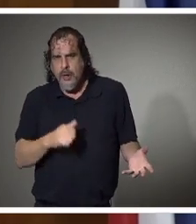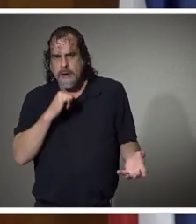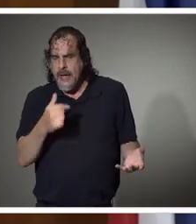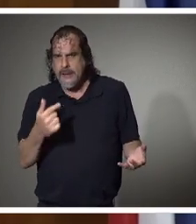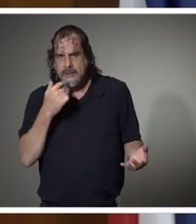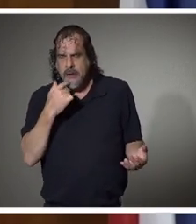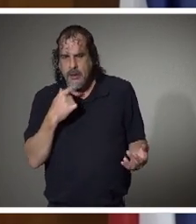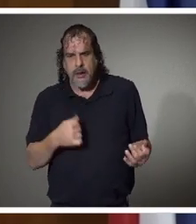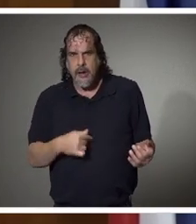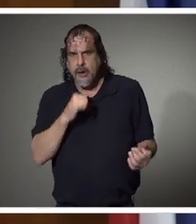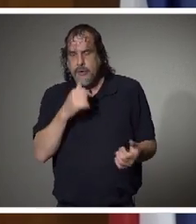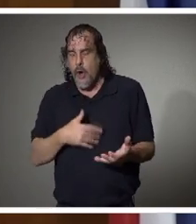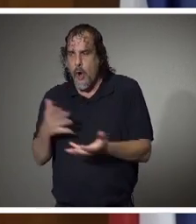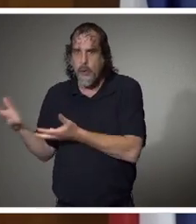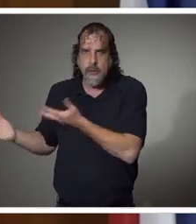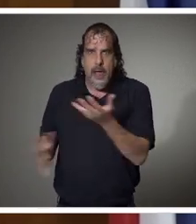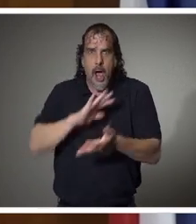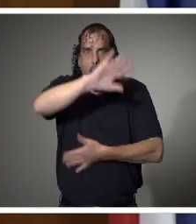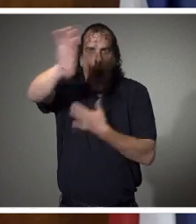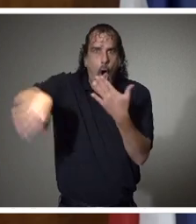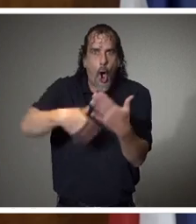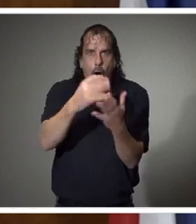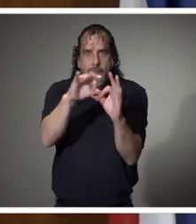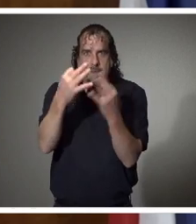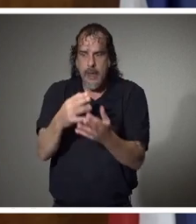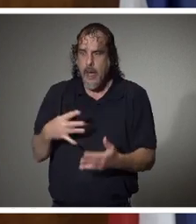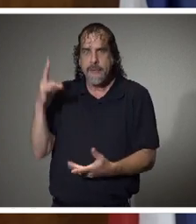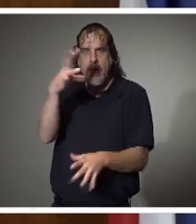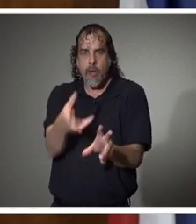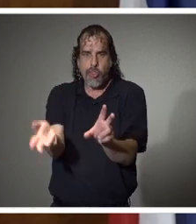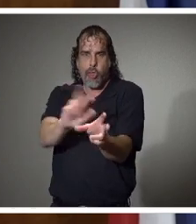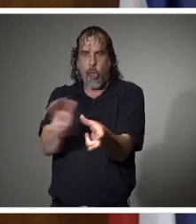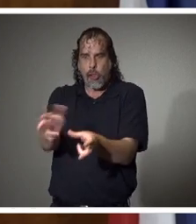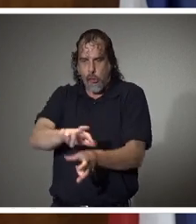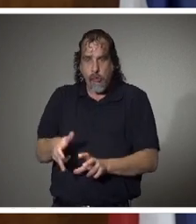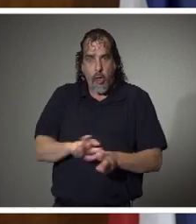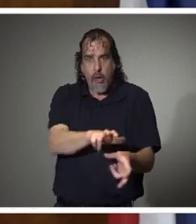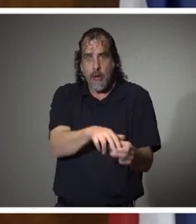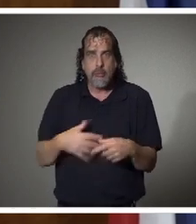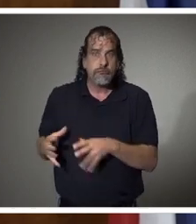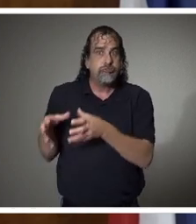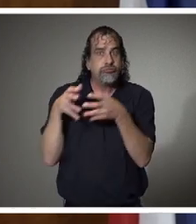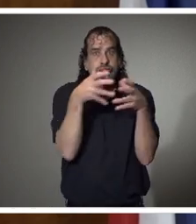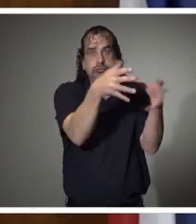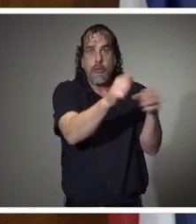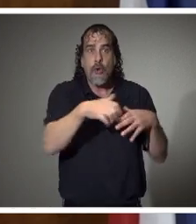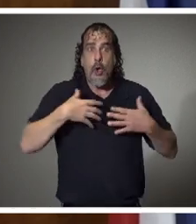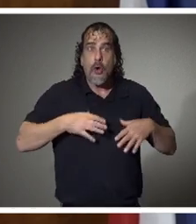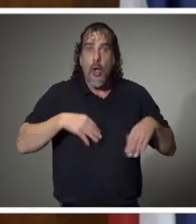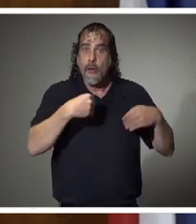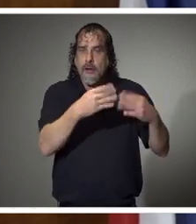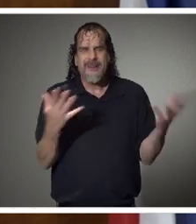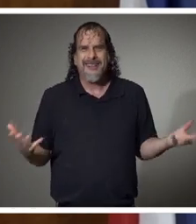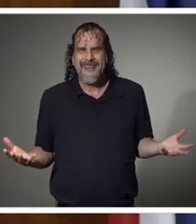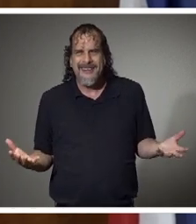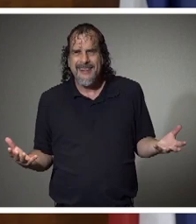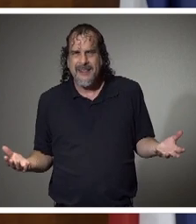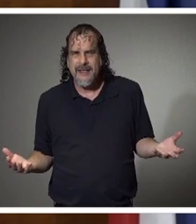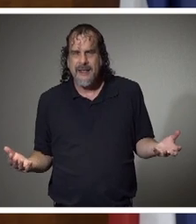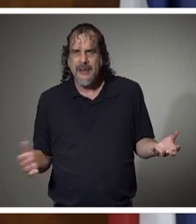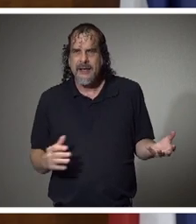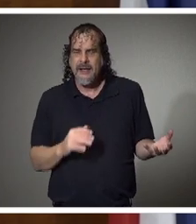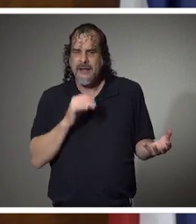individuals, don't take your whole family, don't take seven people to go to a retail store, because that's not